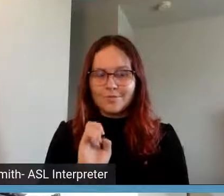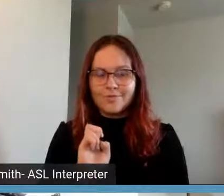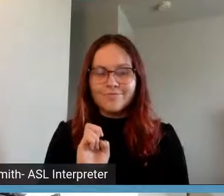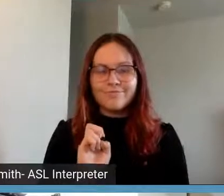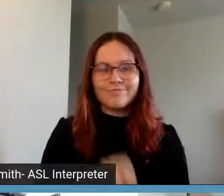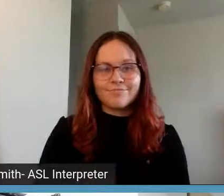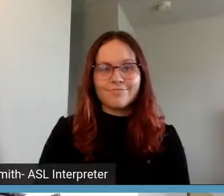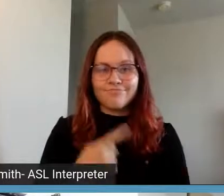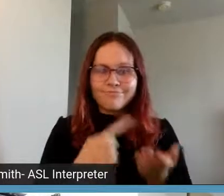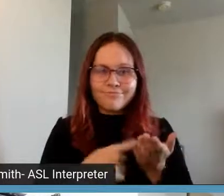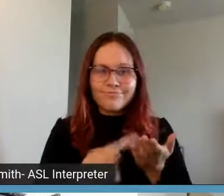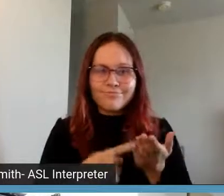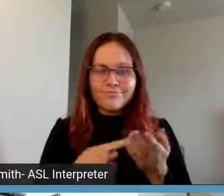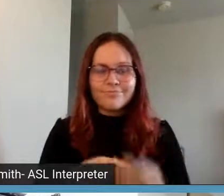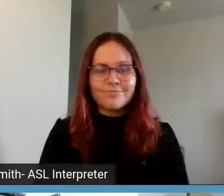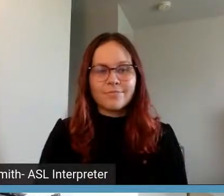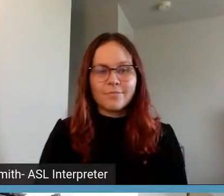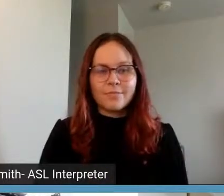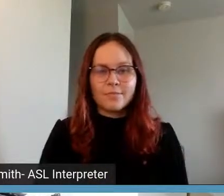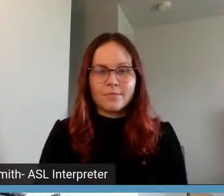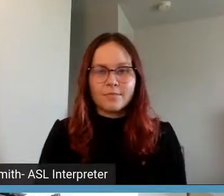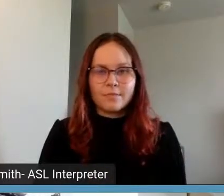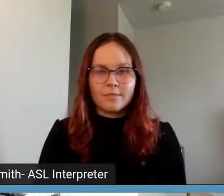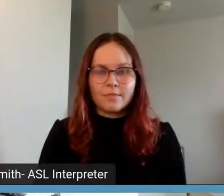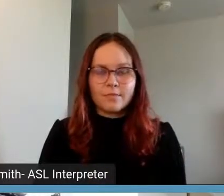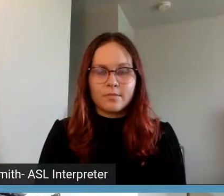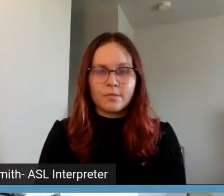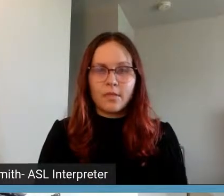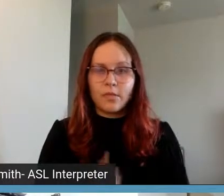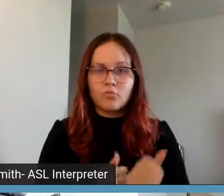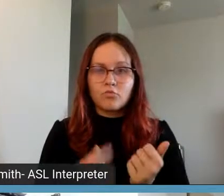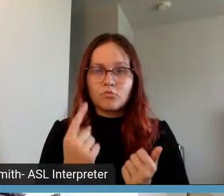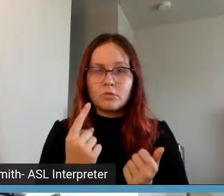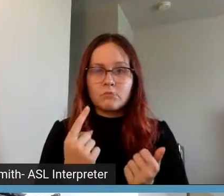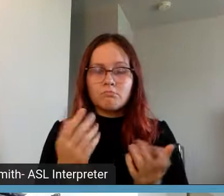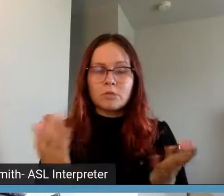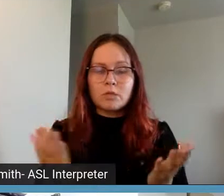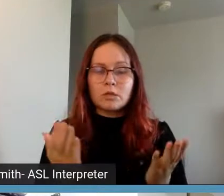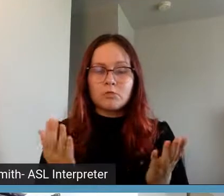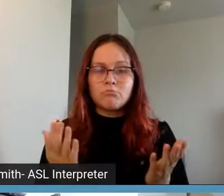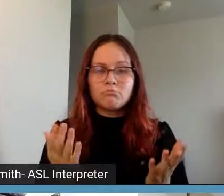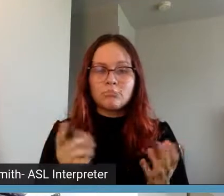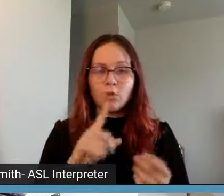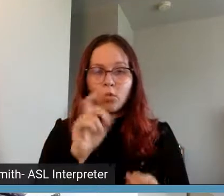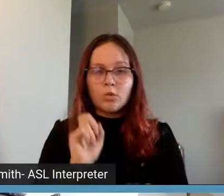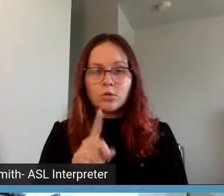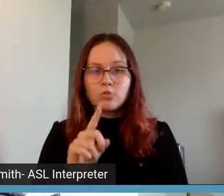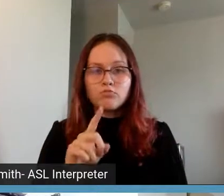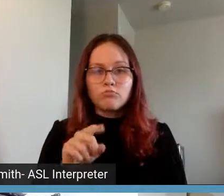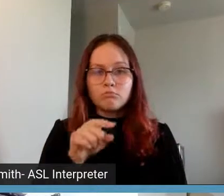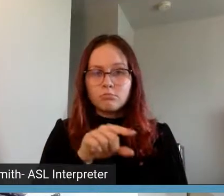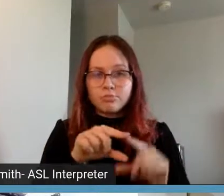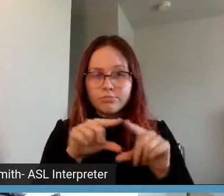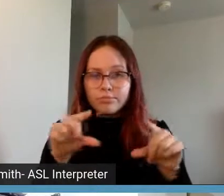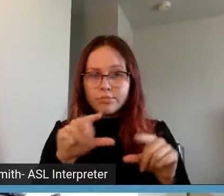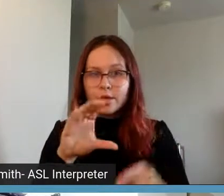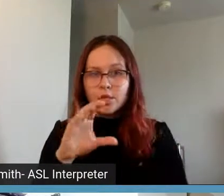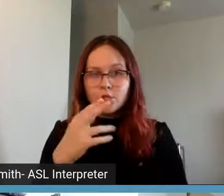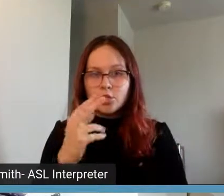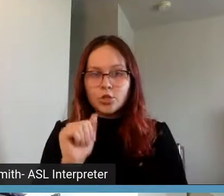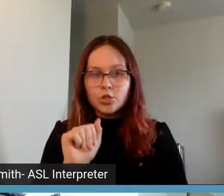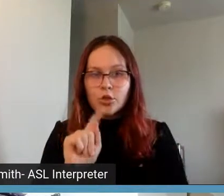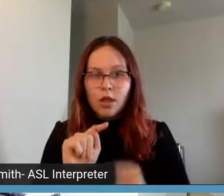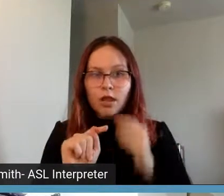So everybody on participating in this, bring your questions into the chat and we will field them. I'm going to start with sort of